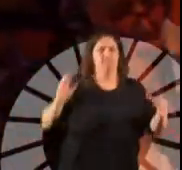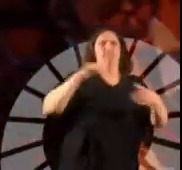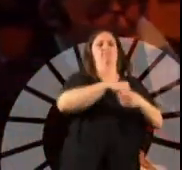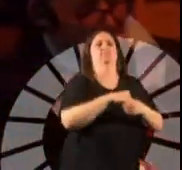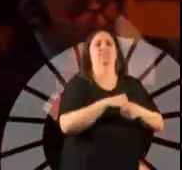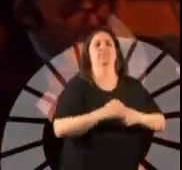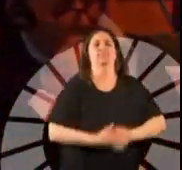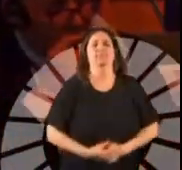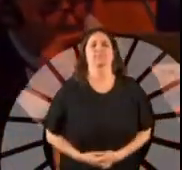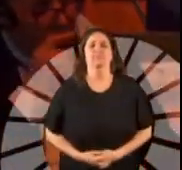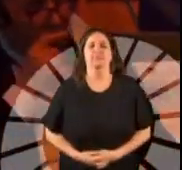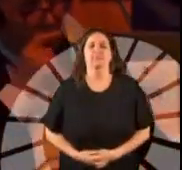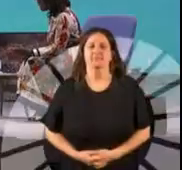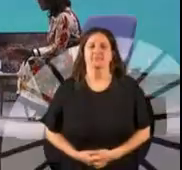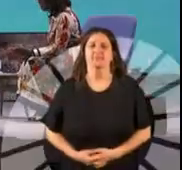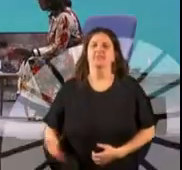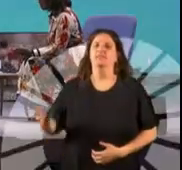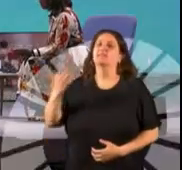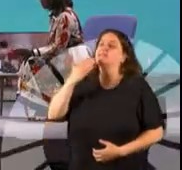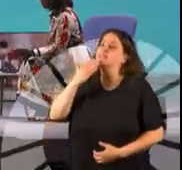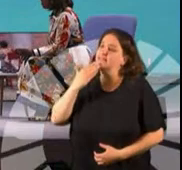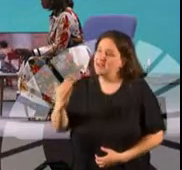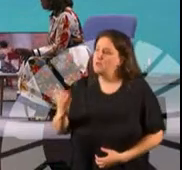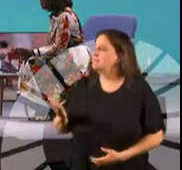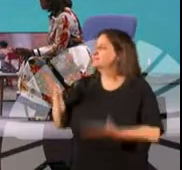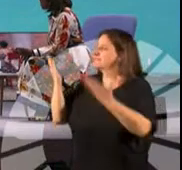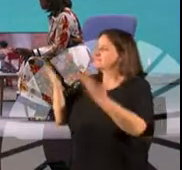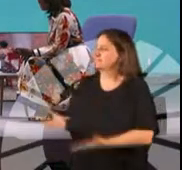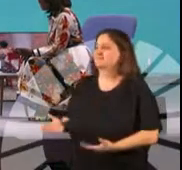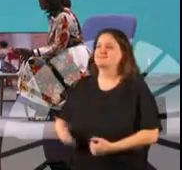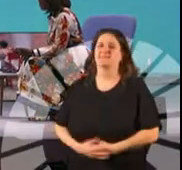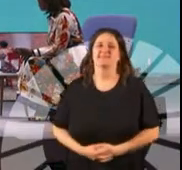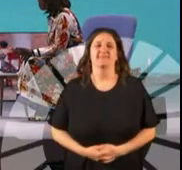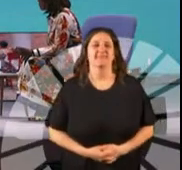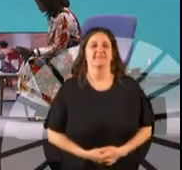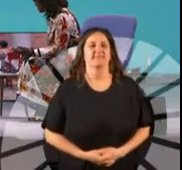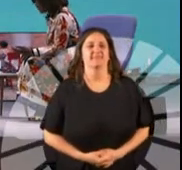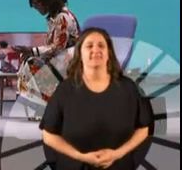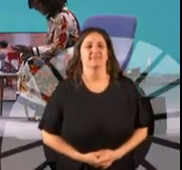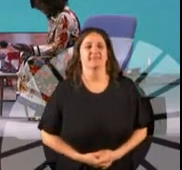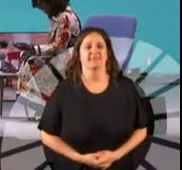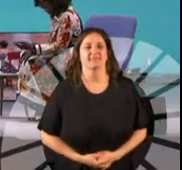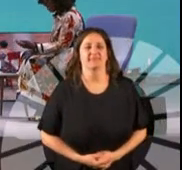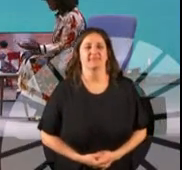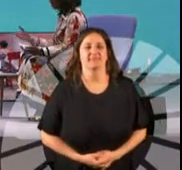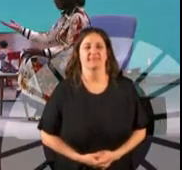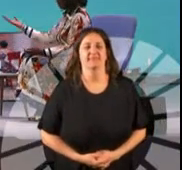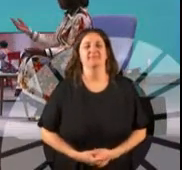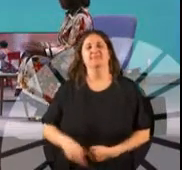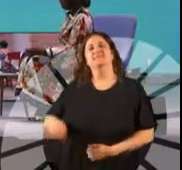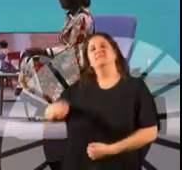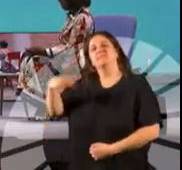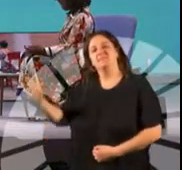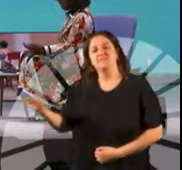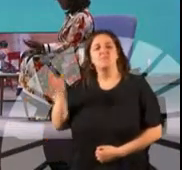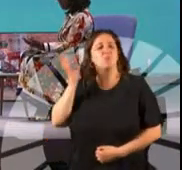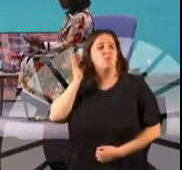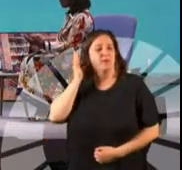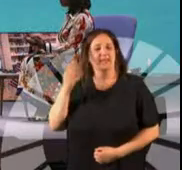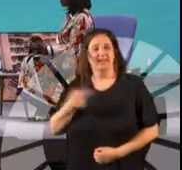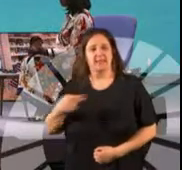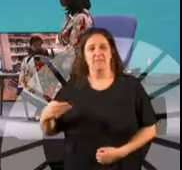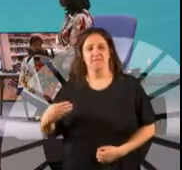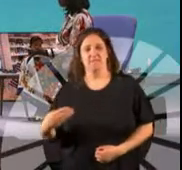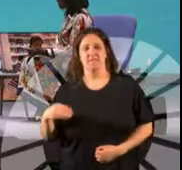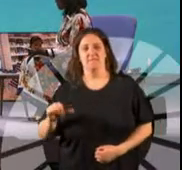Mrs. Sena Marine, you are our very youngest prime minister, and the floor is yours from